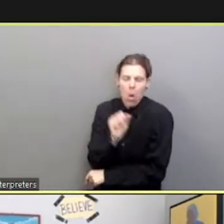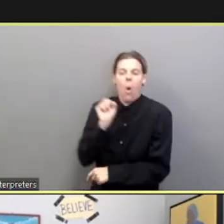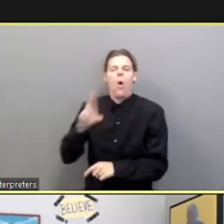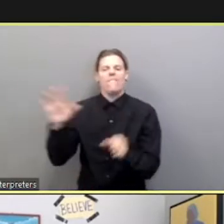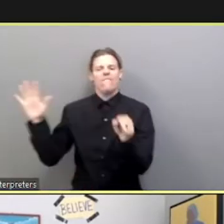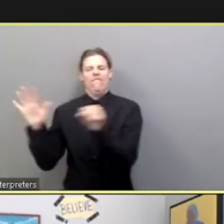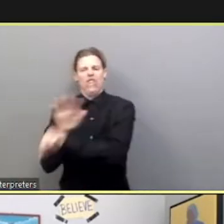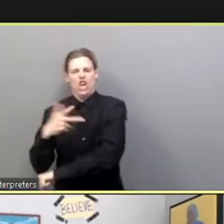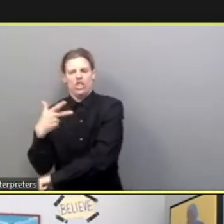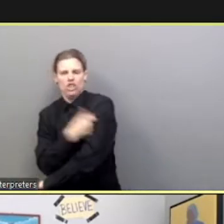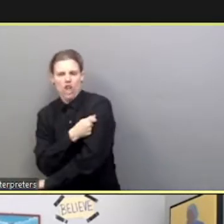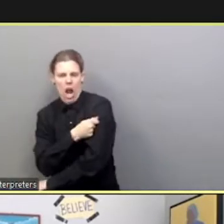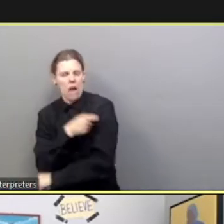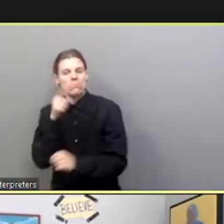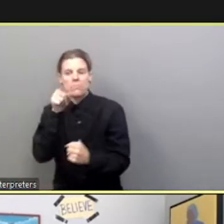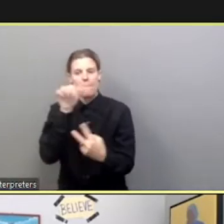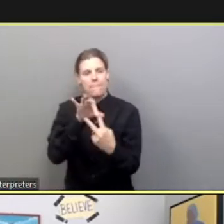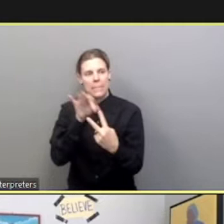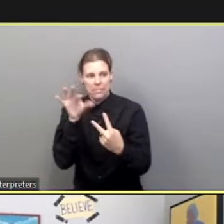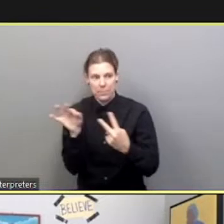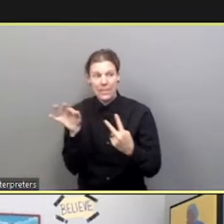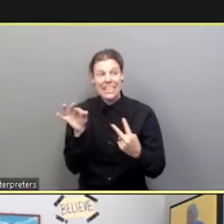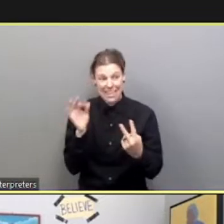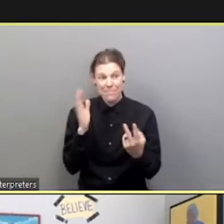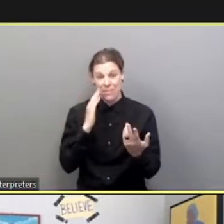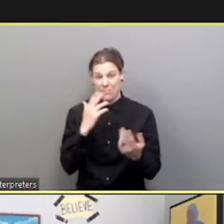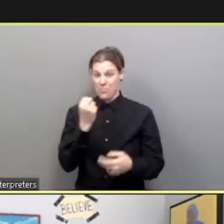are turning 12 out there.